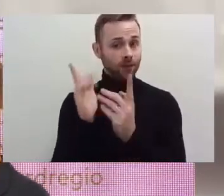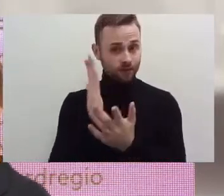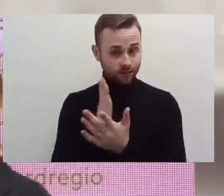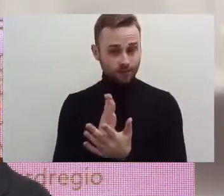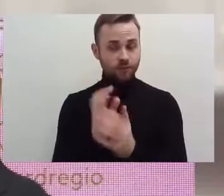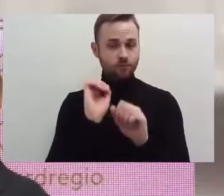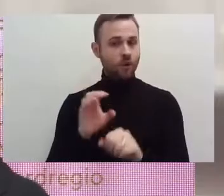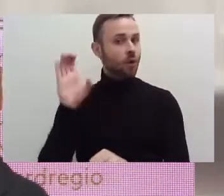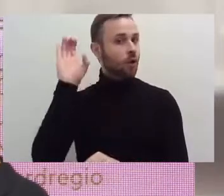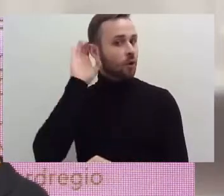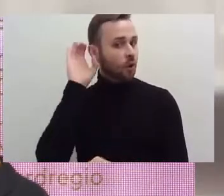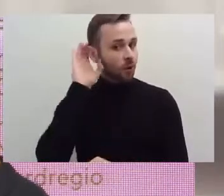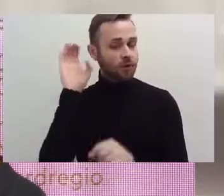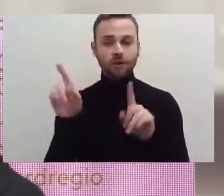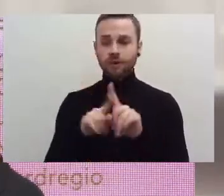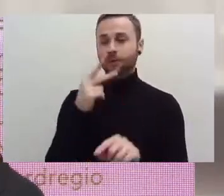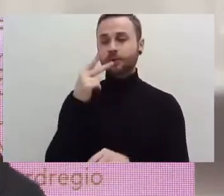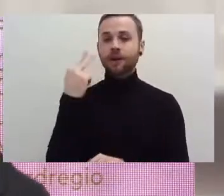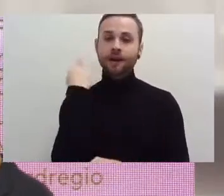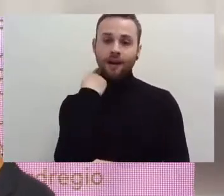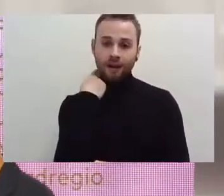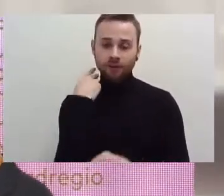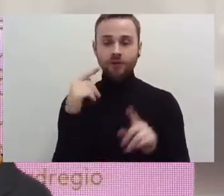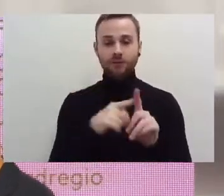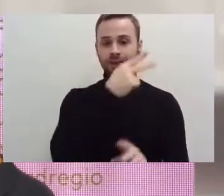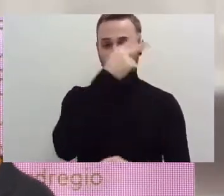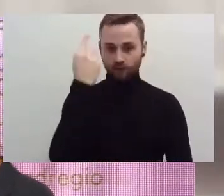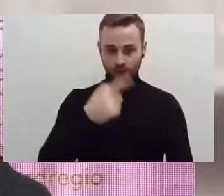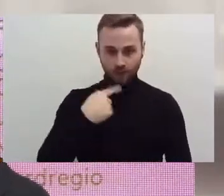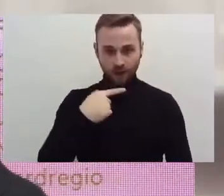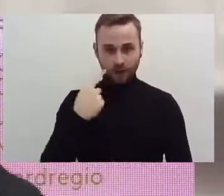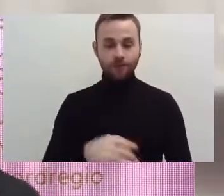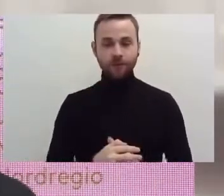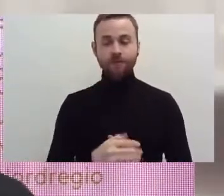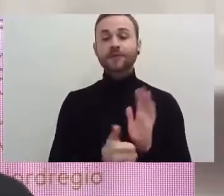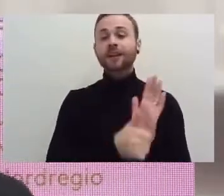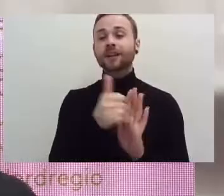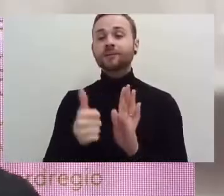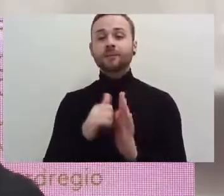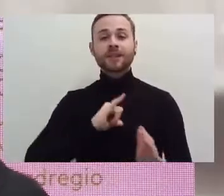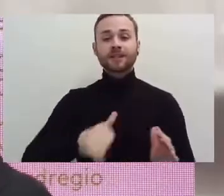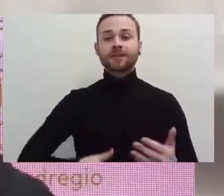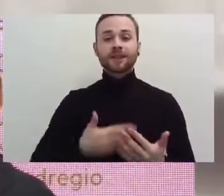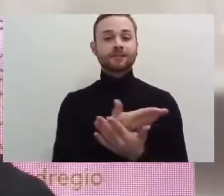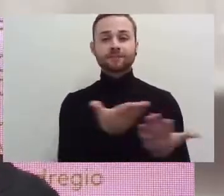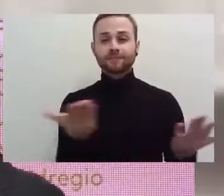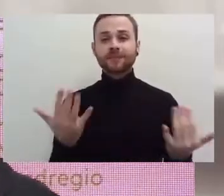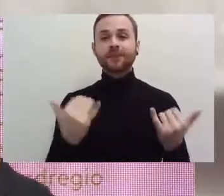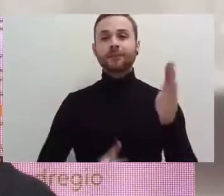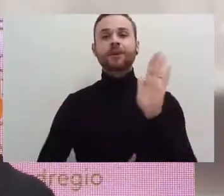to make this happen. So, dear guests, dear Mantas, let's start and enjoy this wonderful